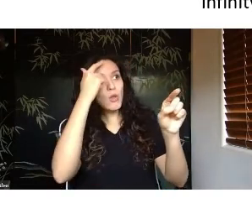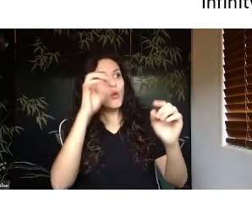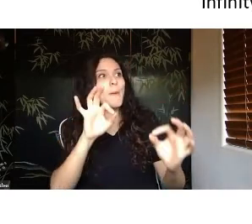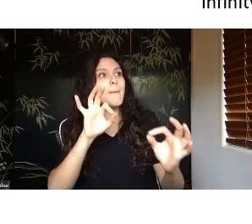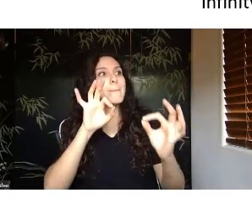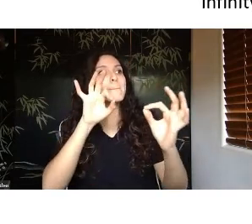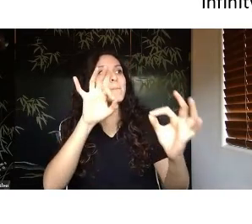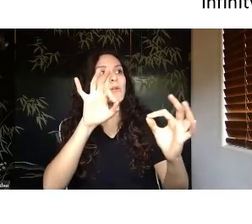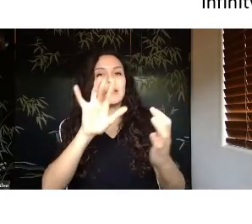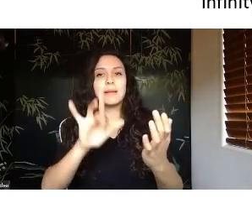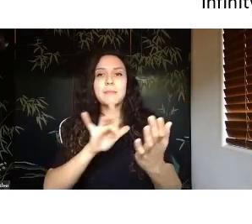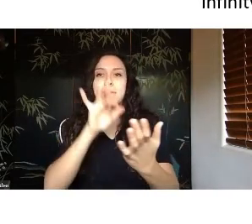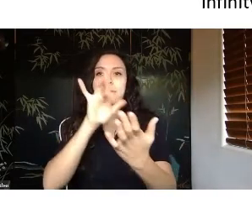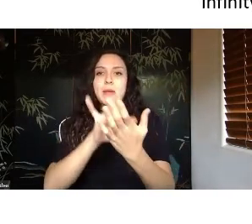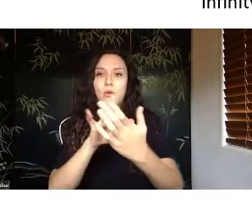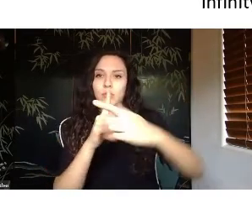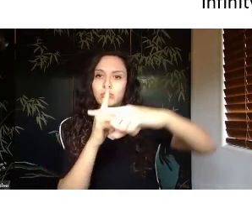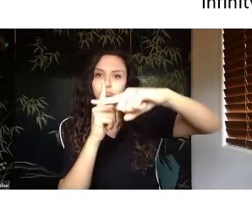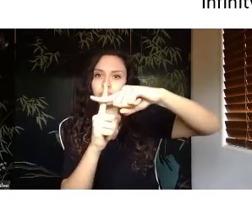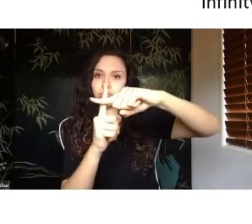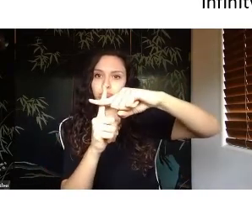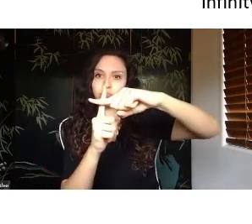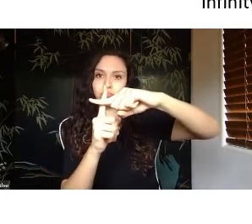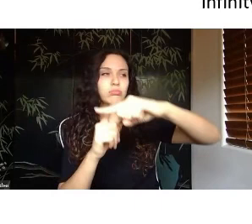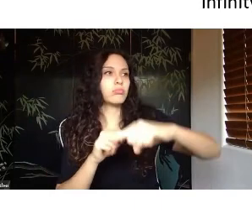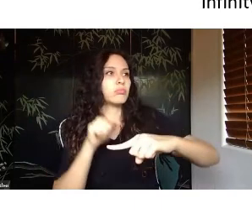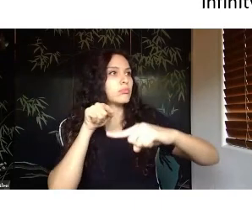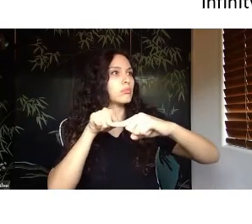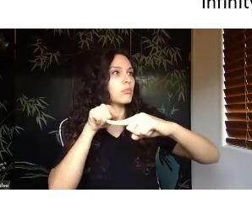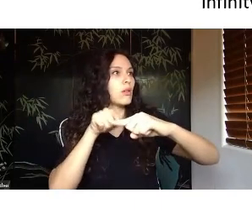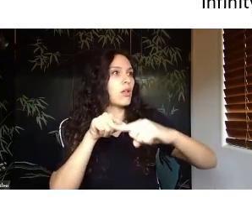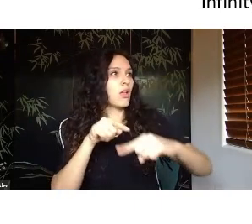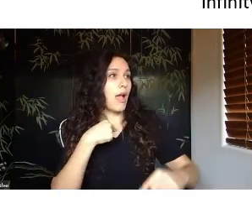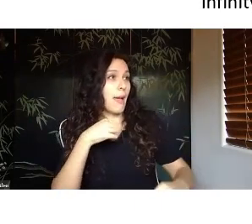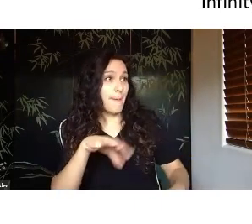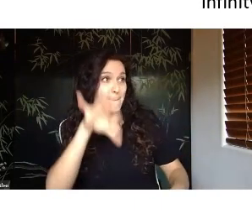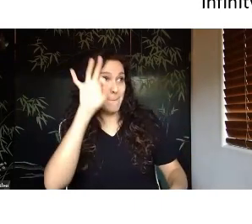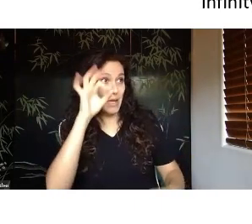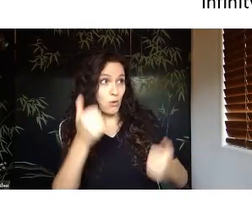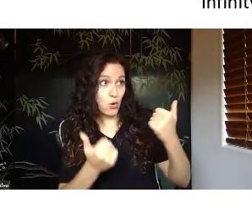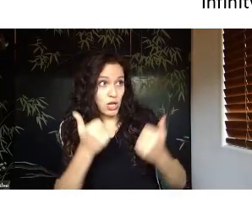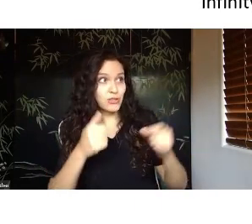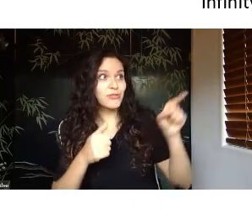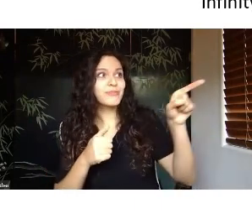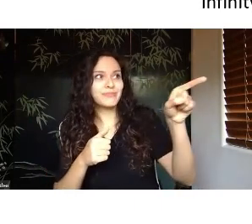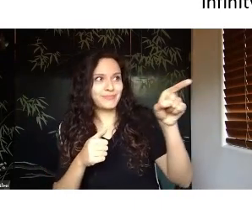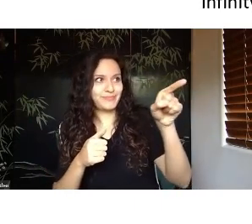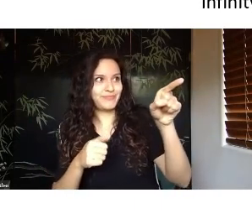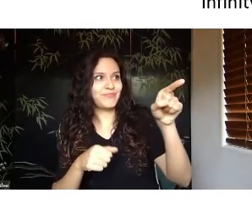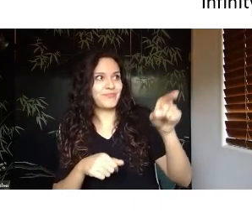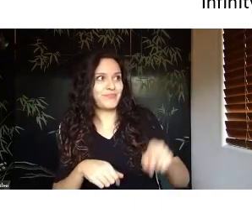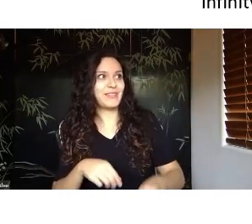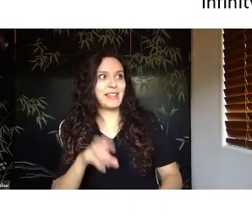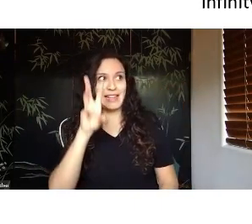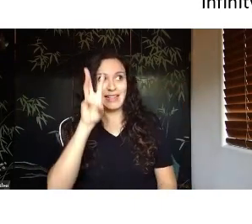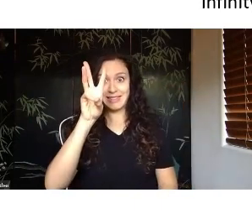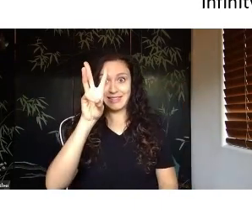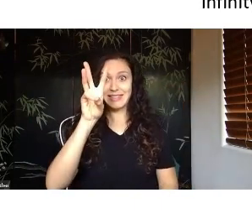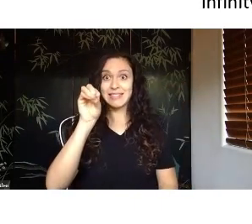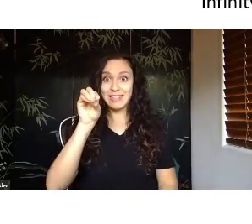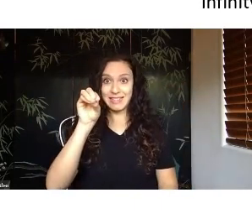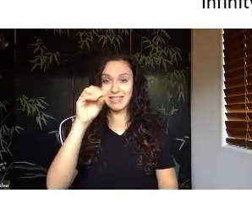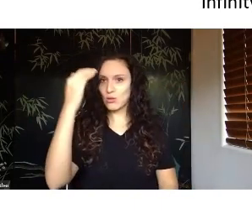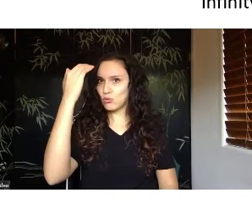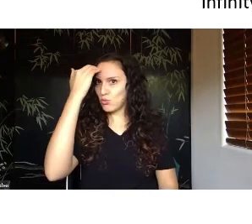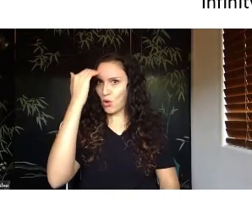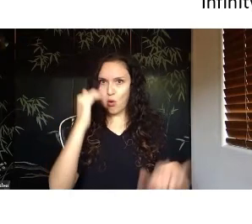at an intersection. I like this one, and I like this one. But the one I'm going to pick is this one right here. And the reason